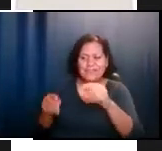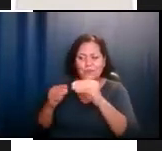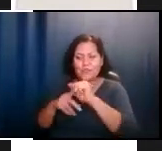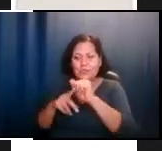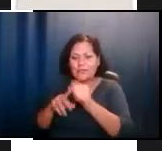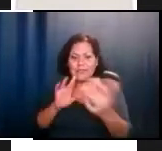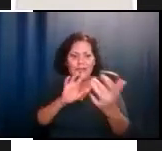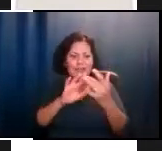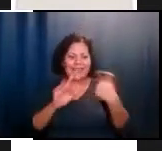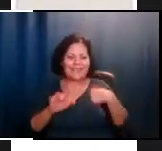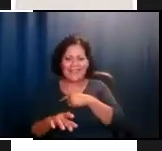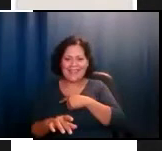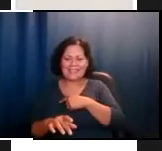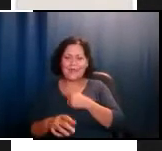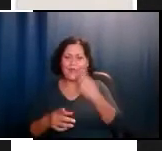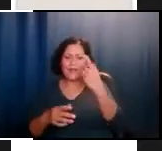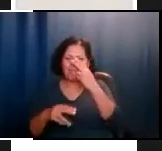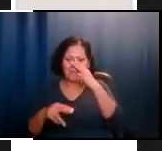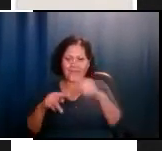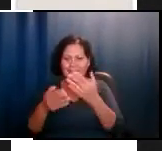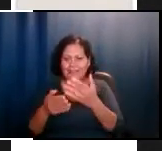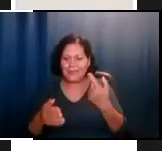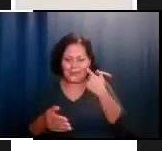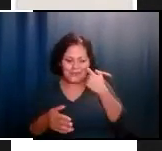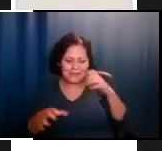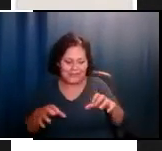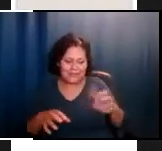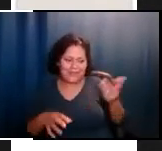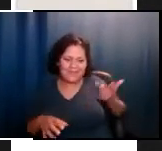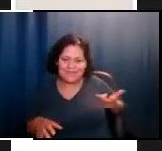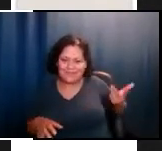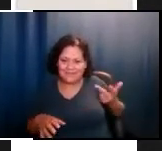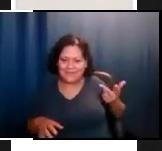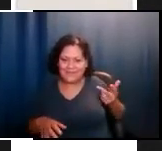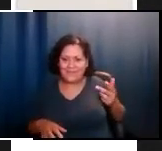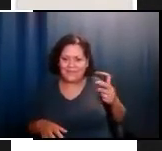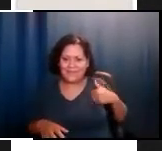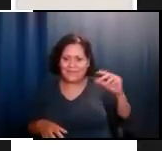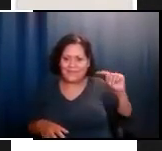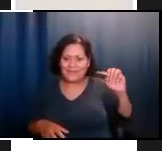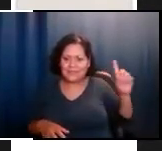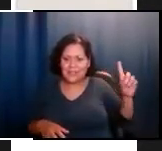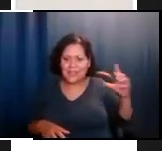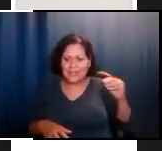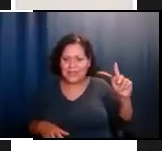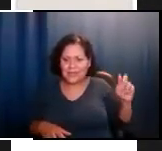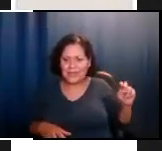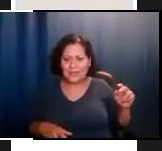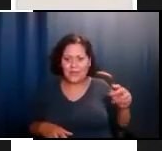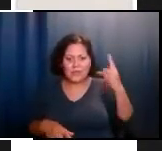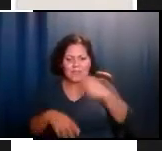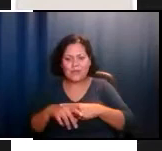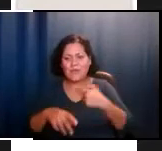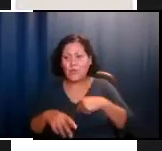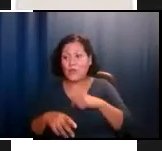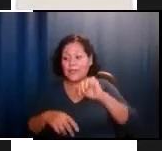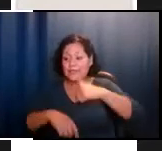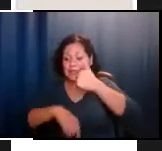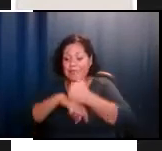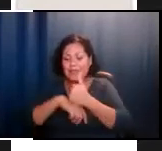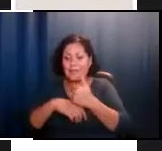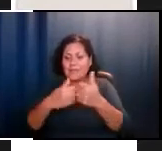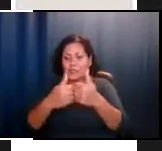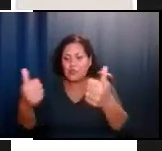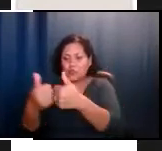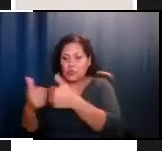fun things that we've done recently that Todd and I and Ken did was we built basically a sorting system